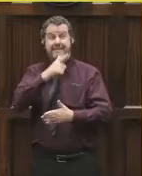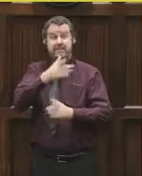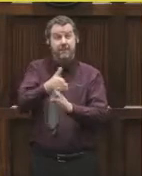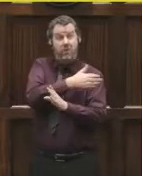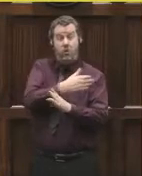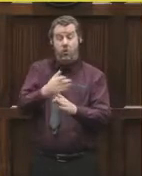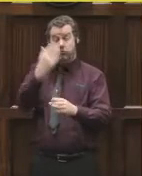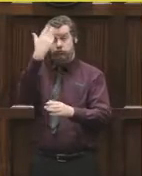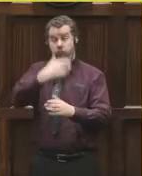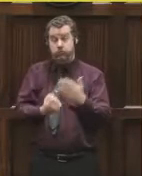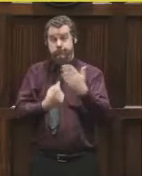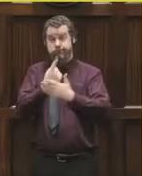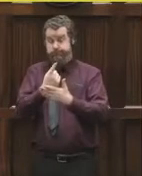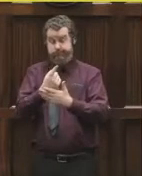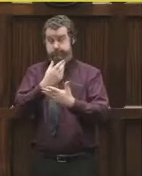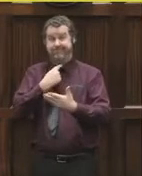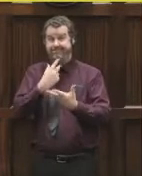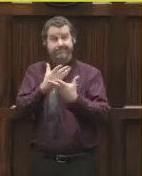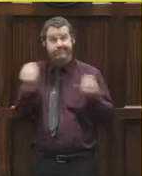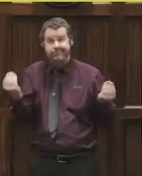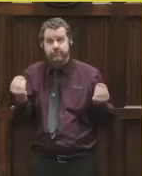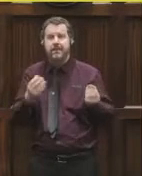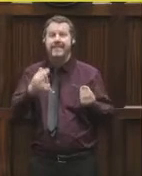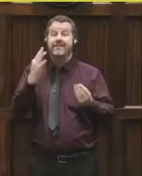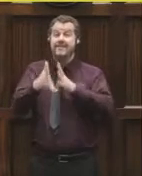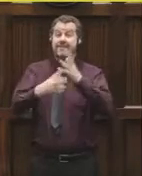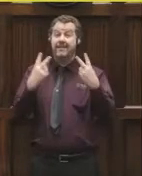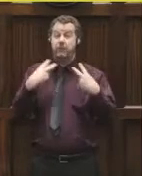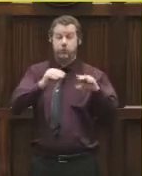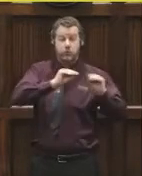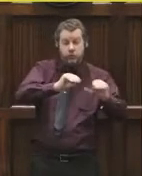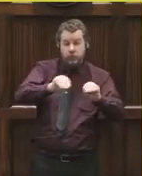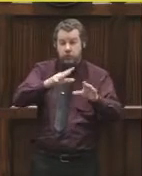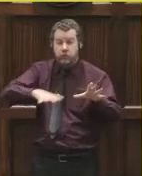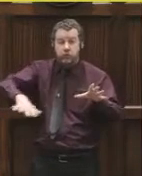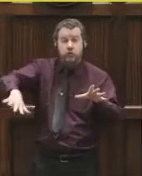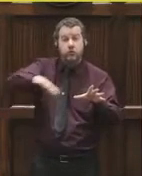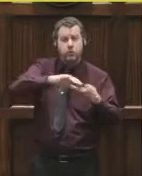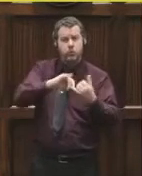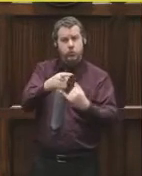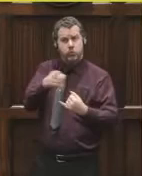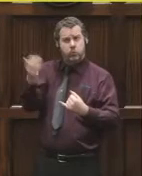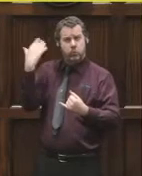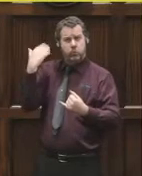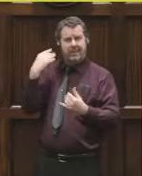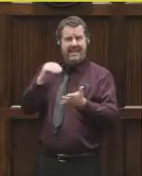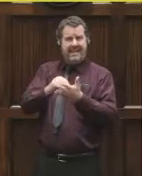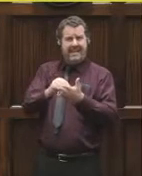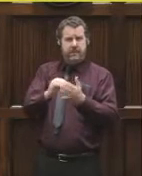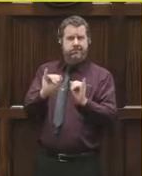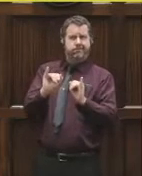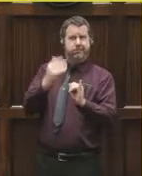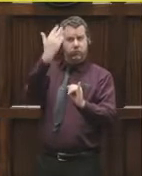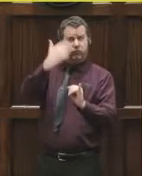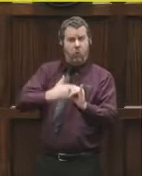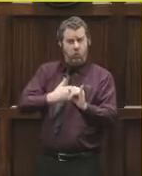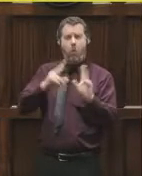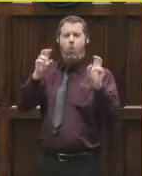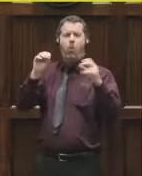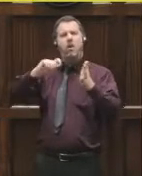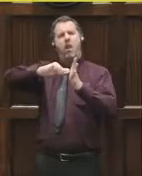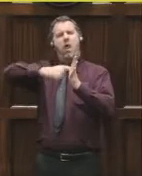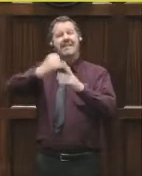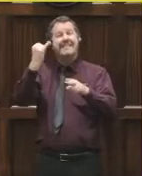sign language was more widely taught in the community with victims of strokes, locked-in syndrome wouldn't be an